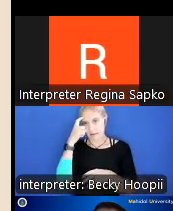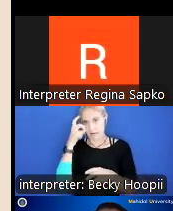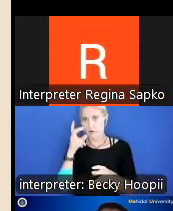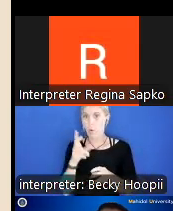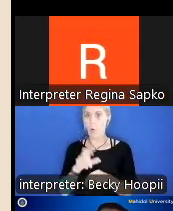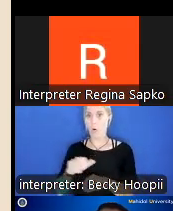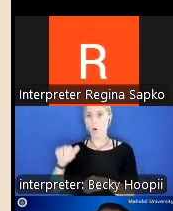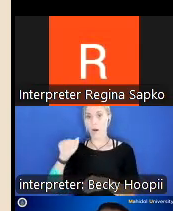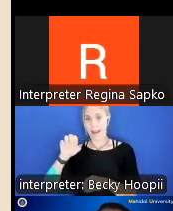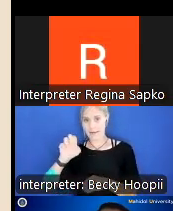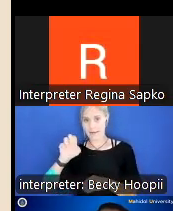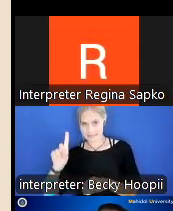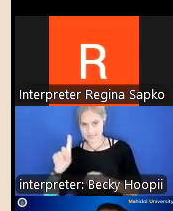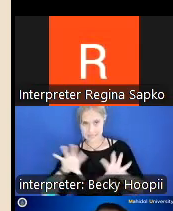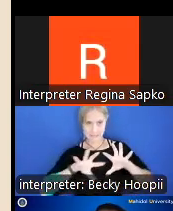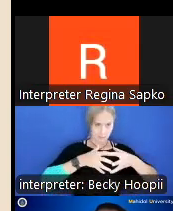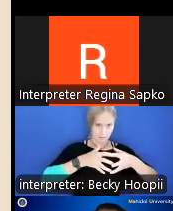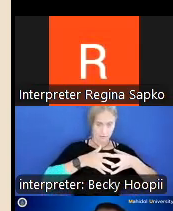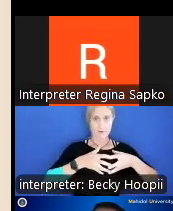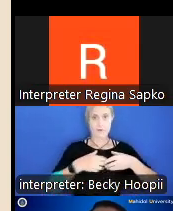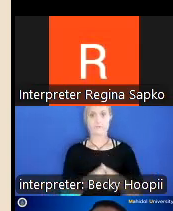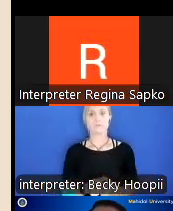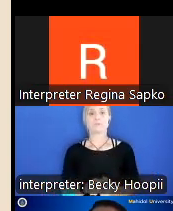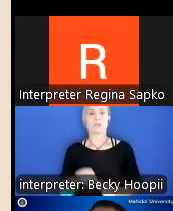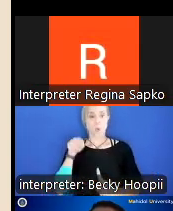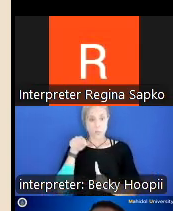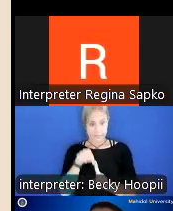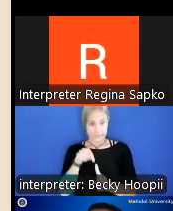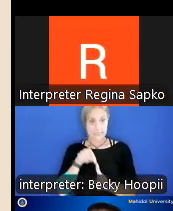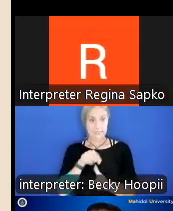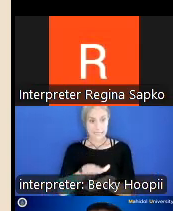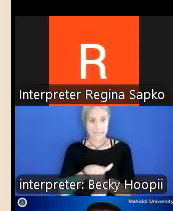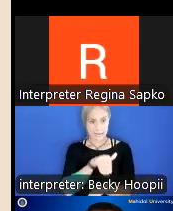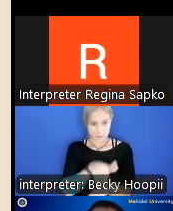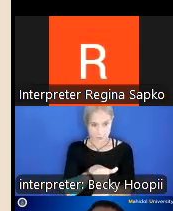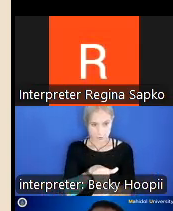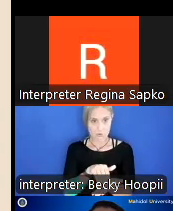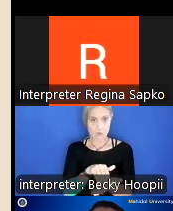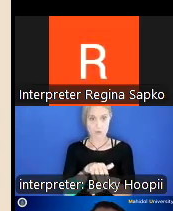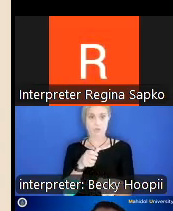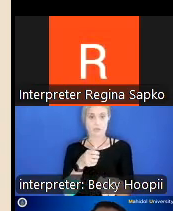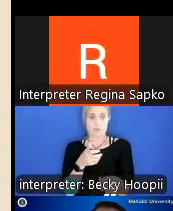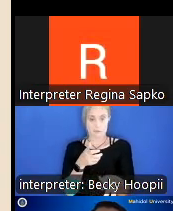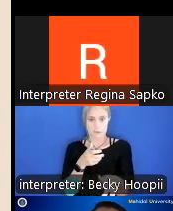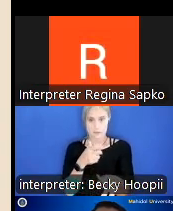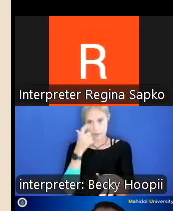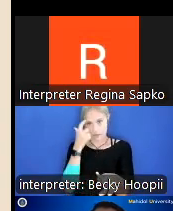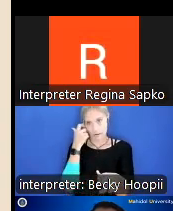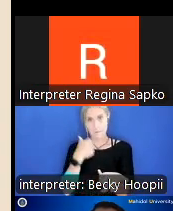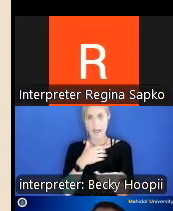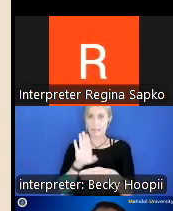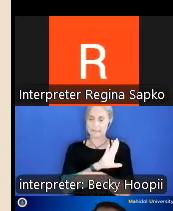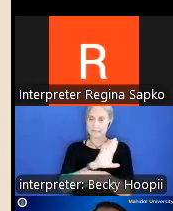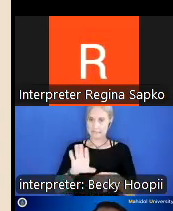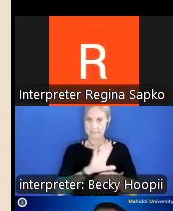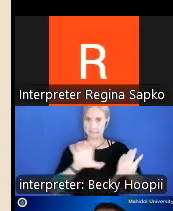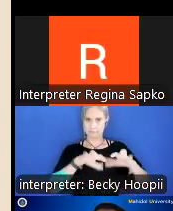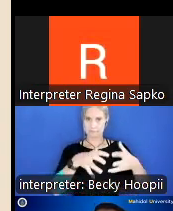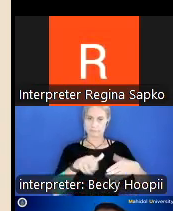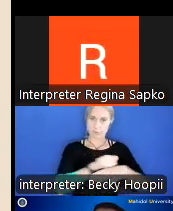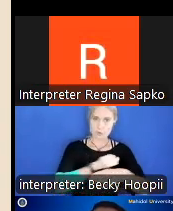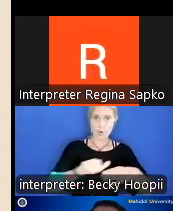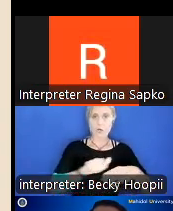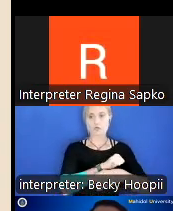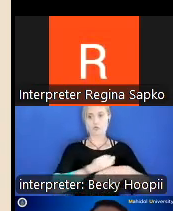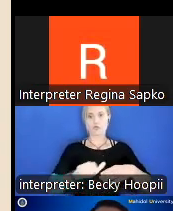are the Irish Center is supported by the person, the business sector that to train like corporate